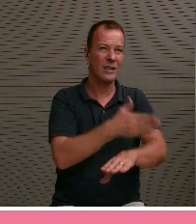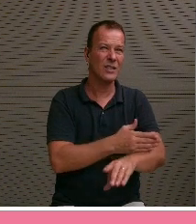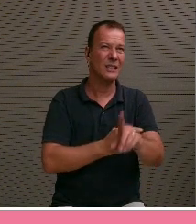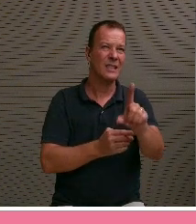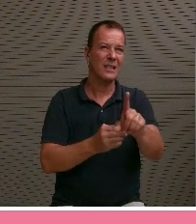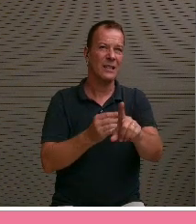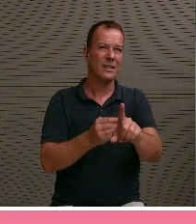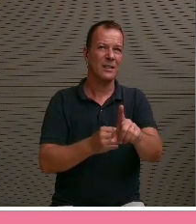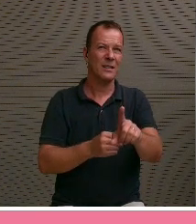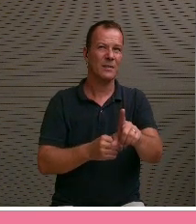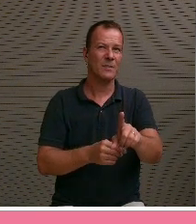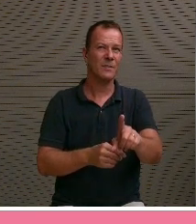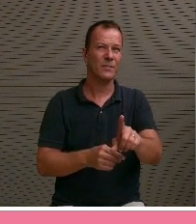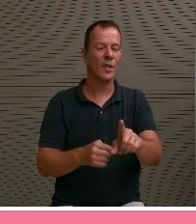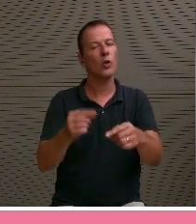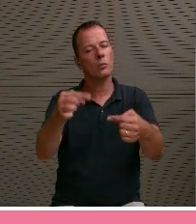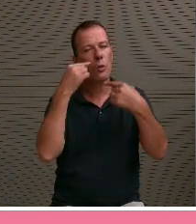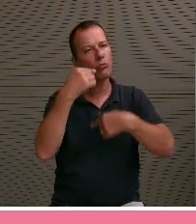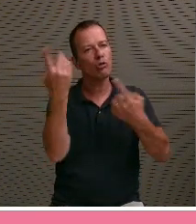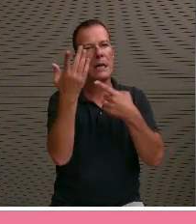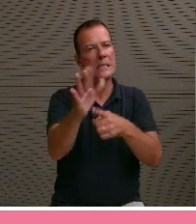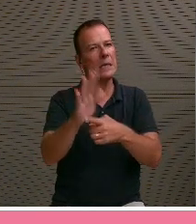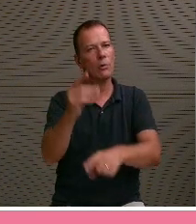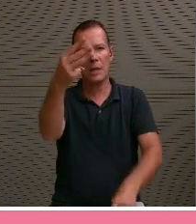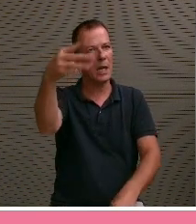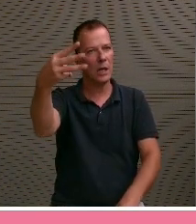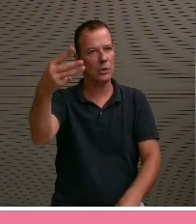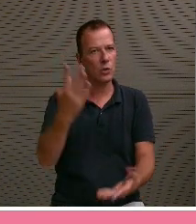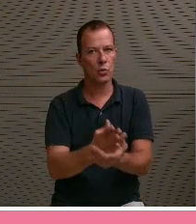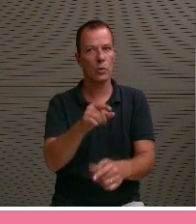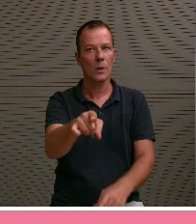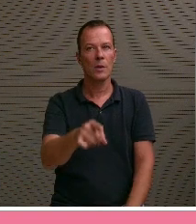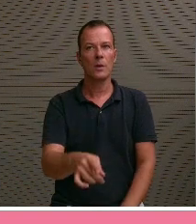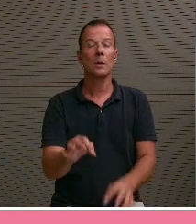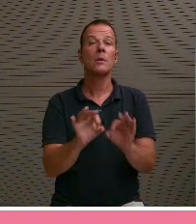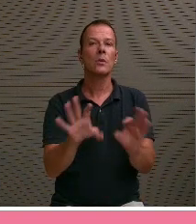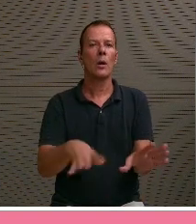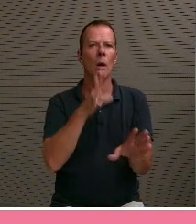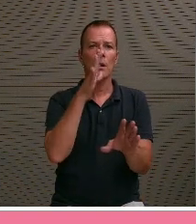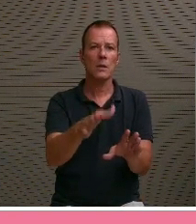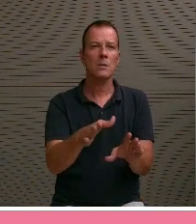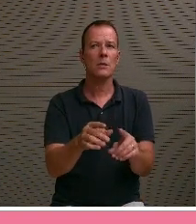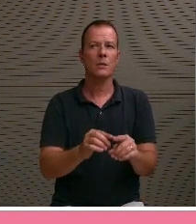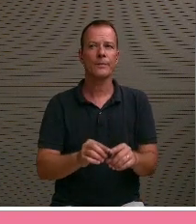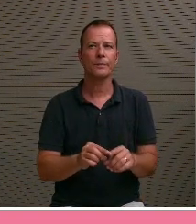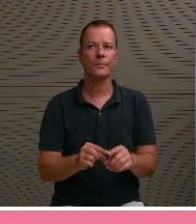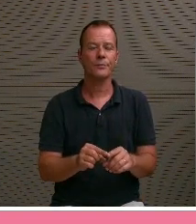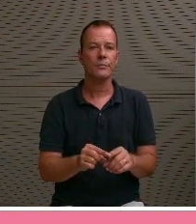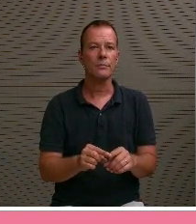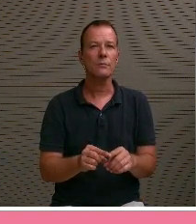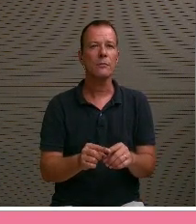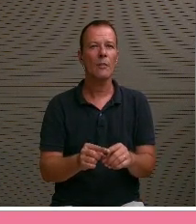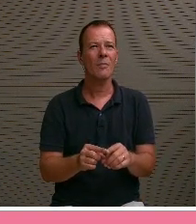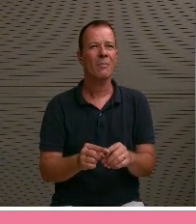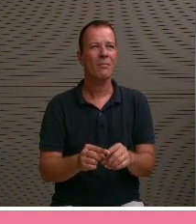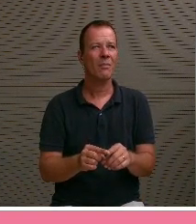you only three examples. As the host said, we have saved more than 6,500 children